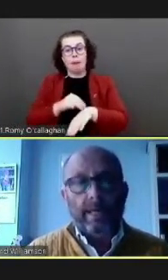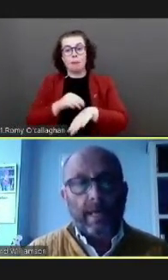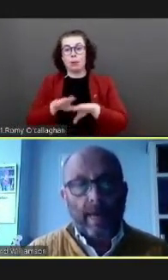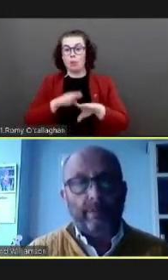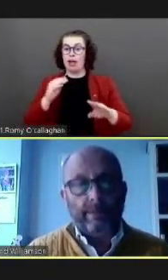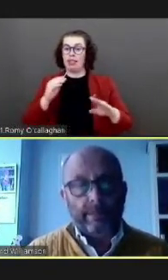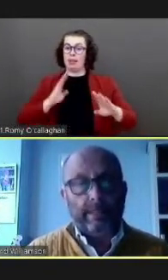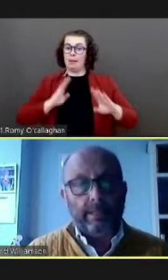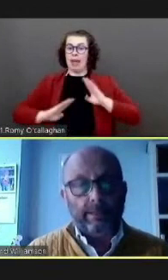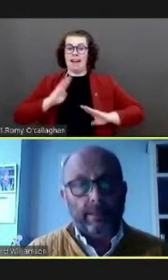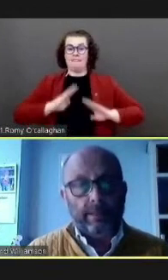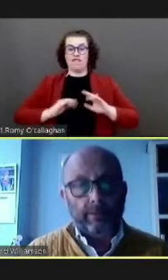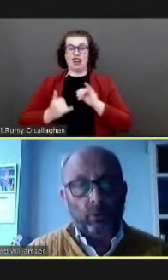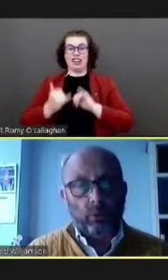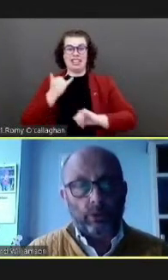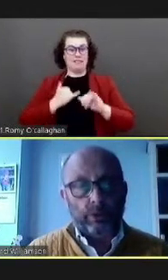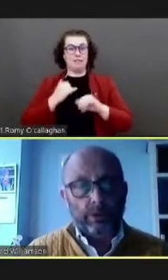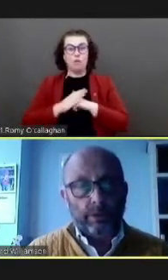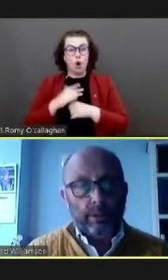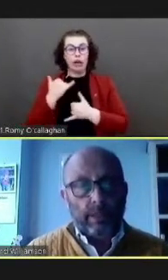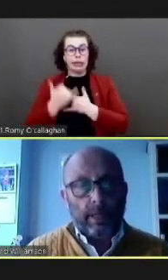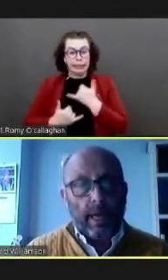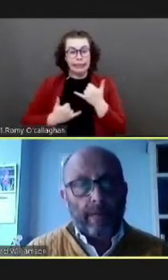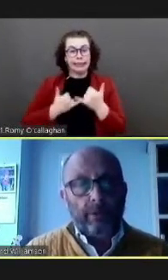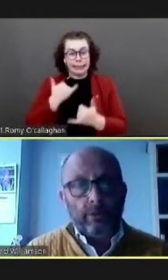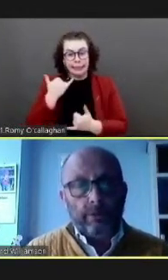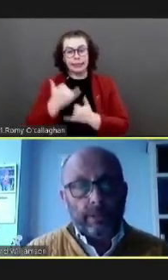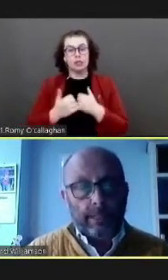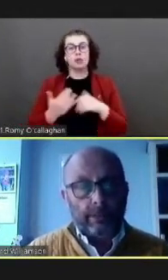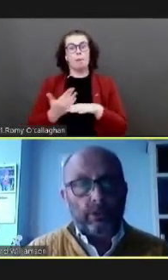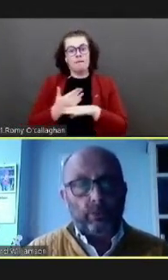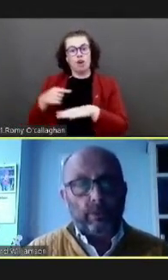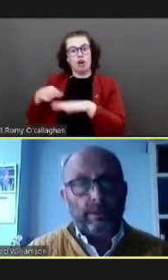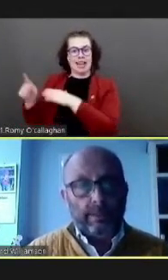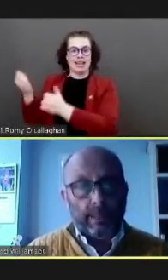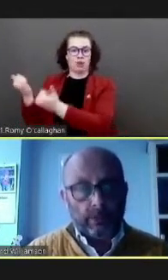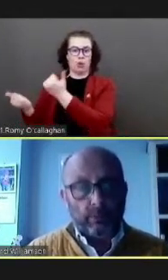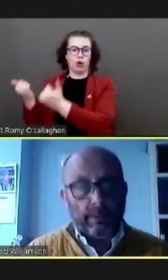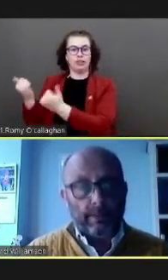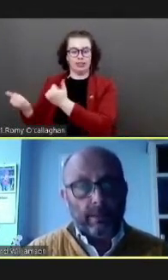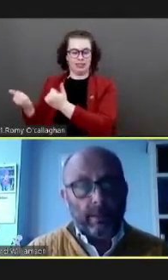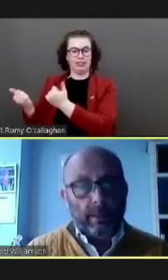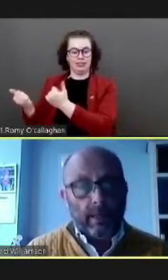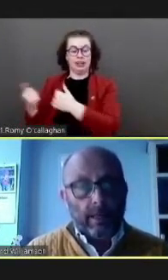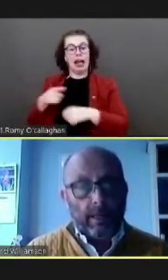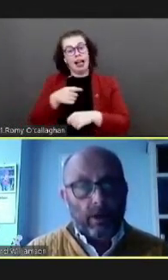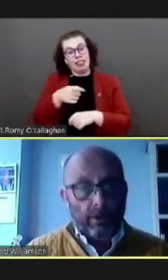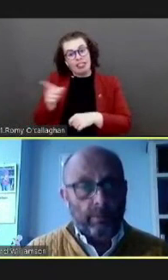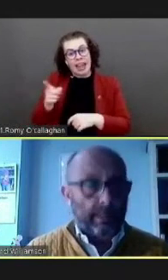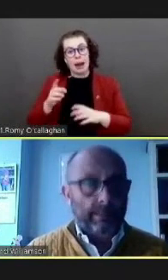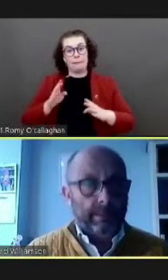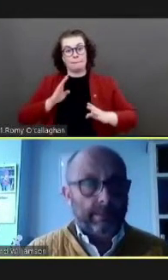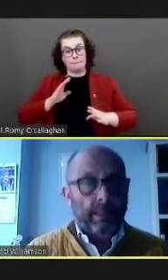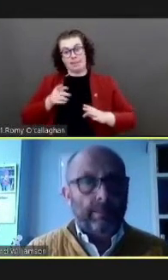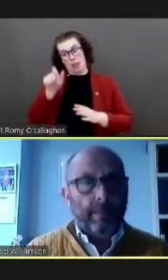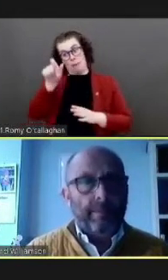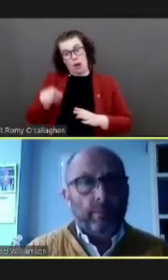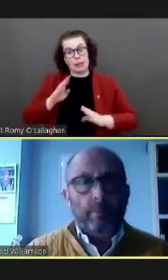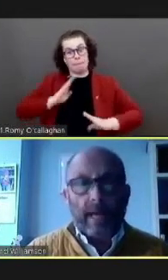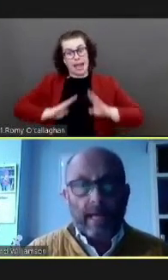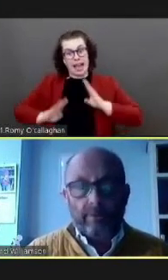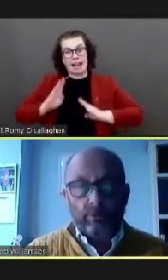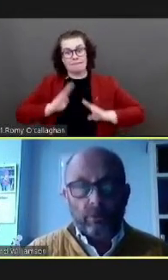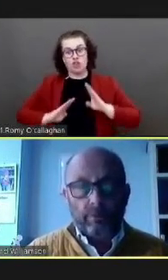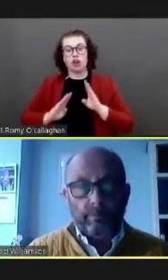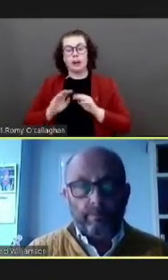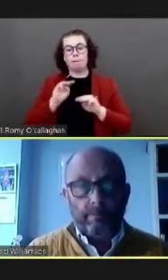before they had ever seen the inside of a court. And those issues were dealt with on the basis that they